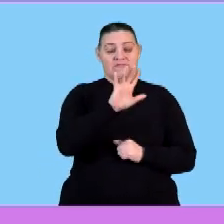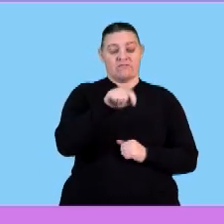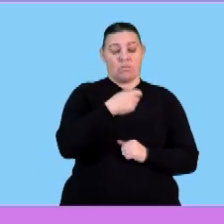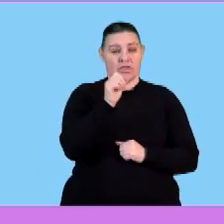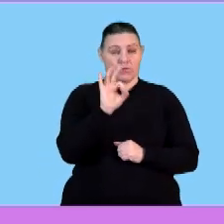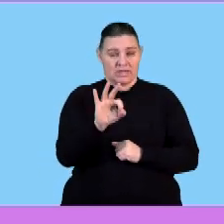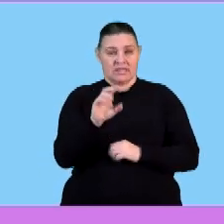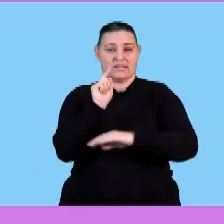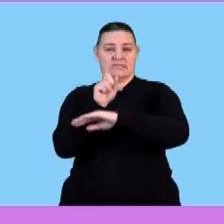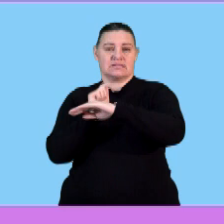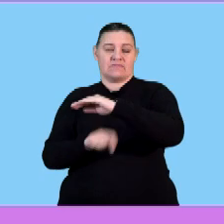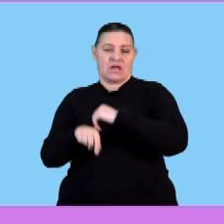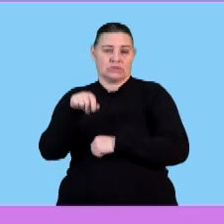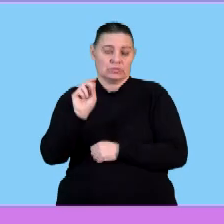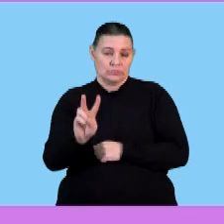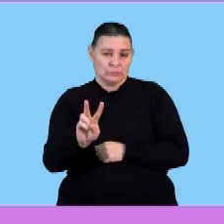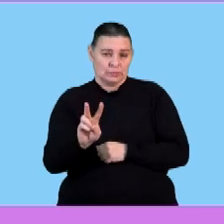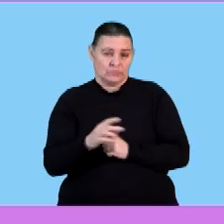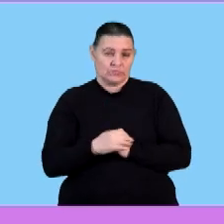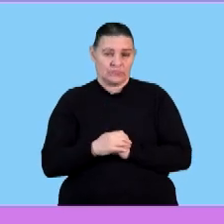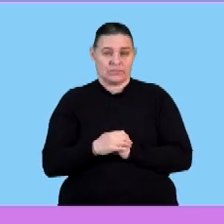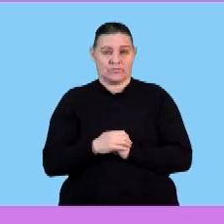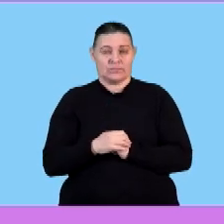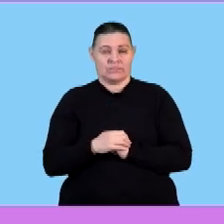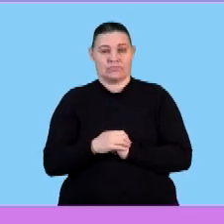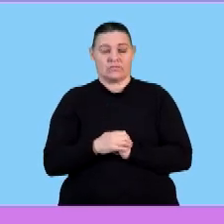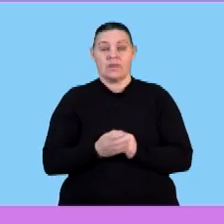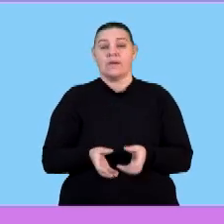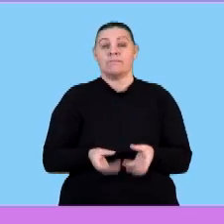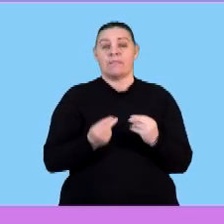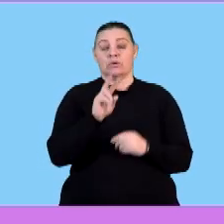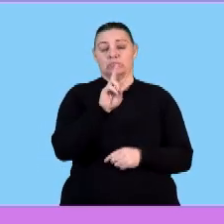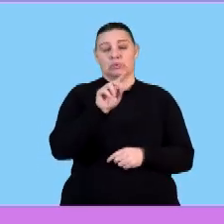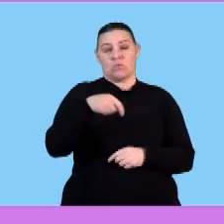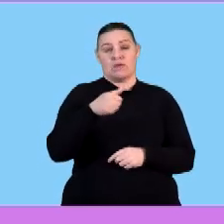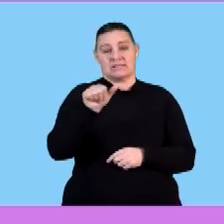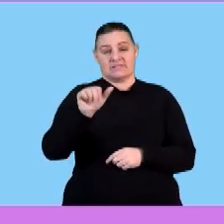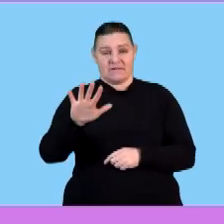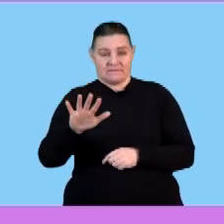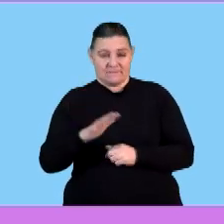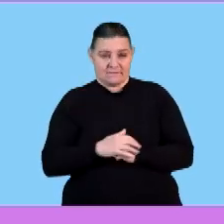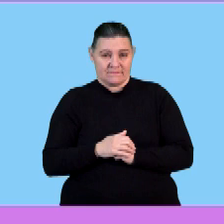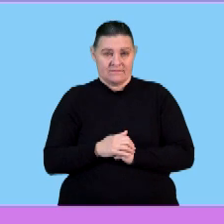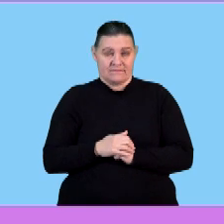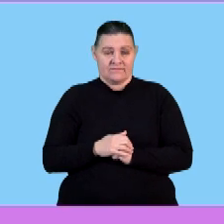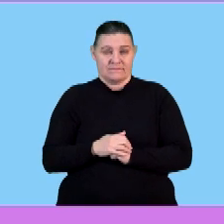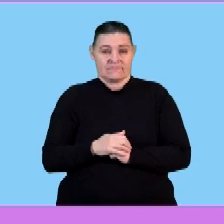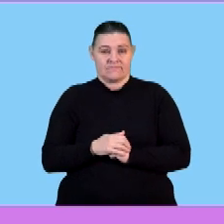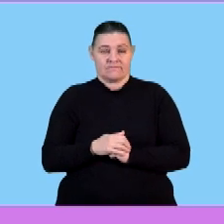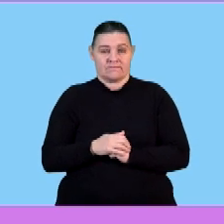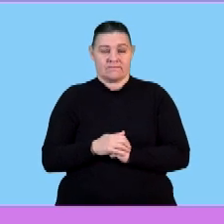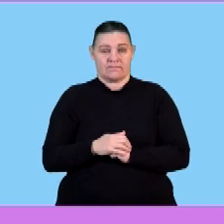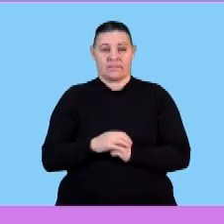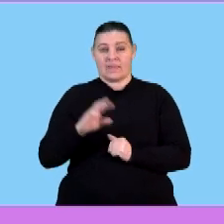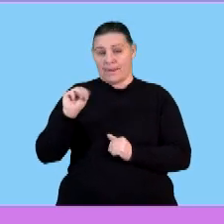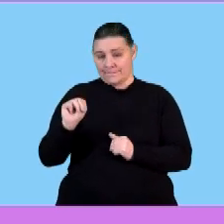that's 5,3. We divide that by 2. I get 2,65. This